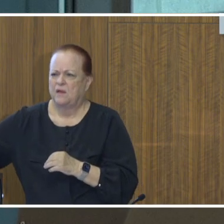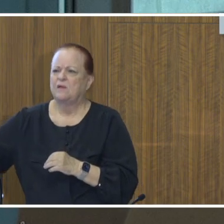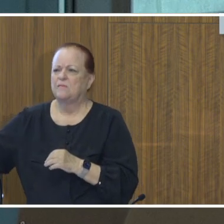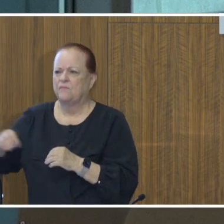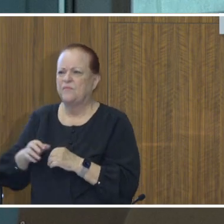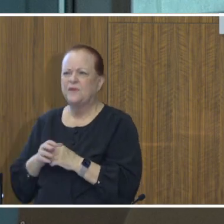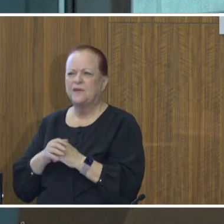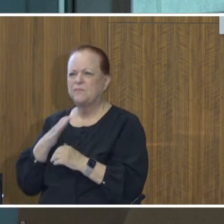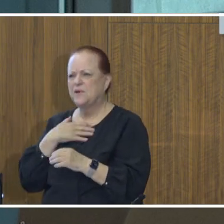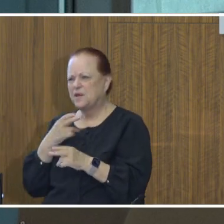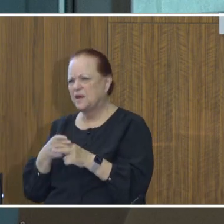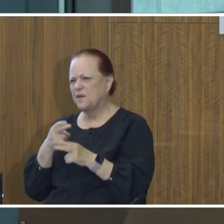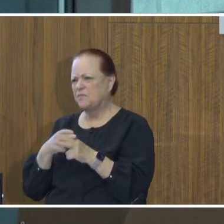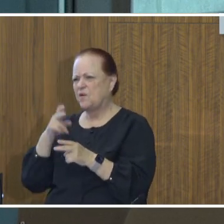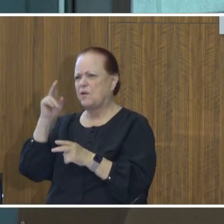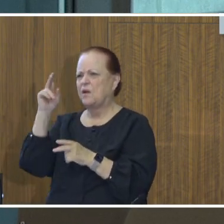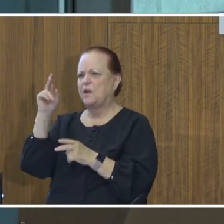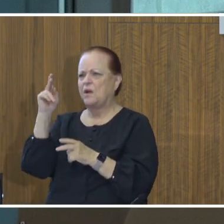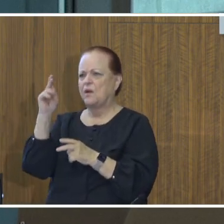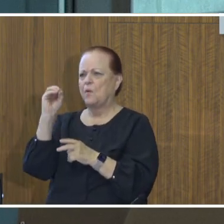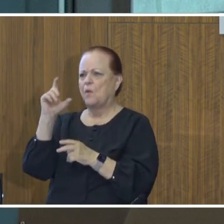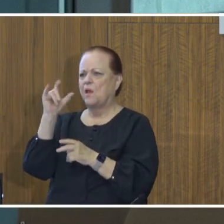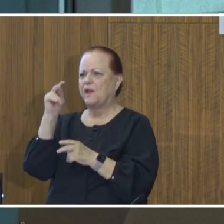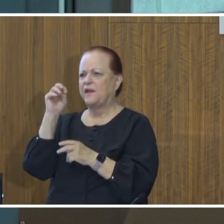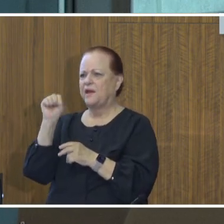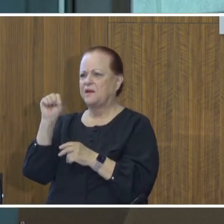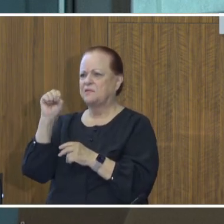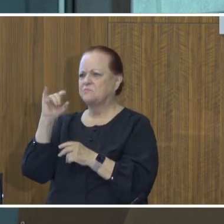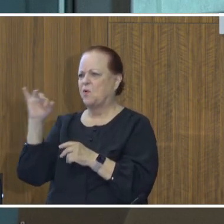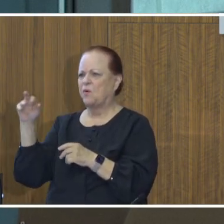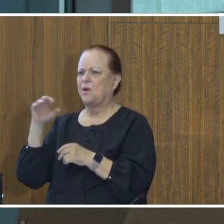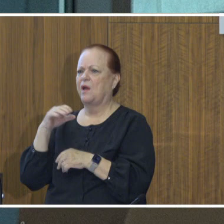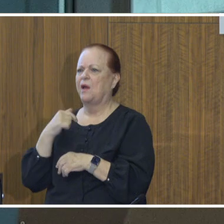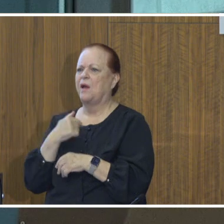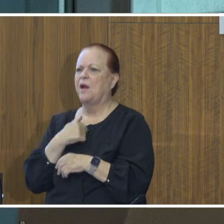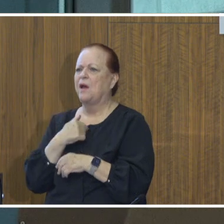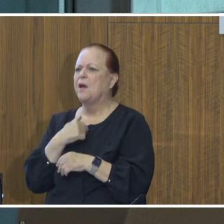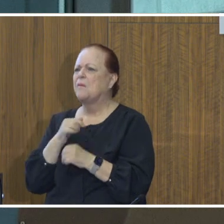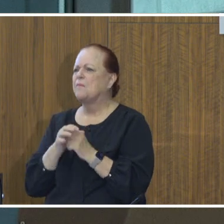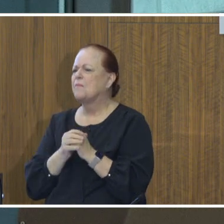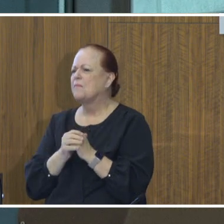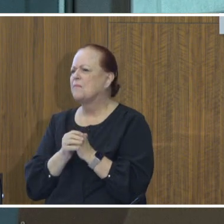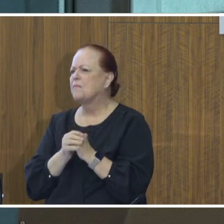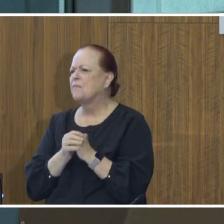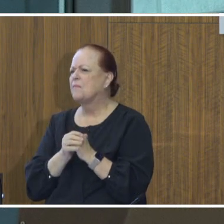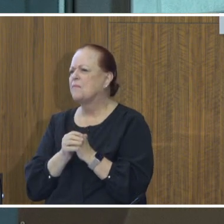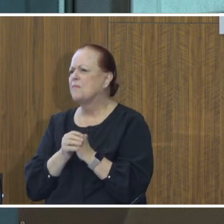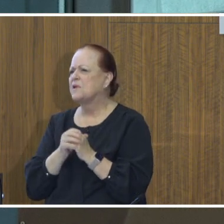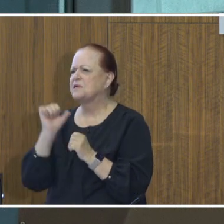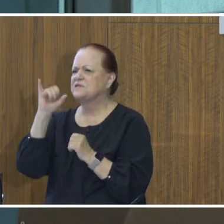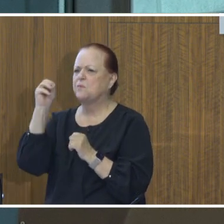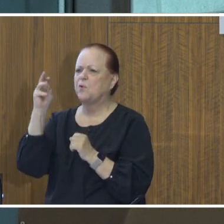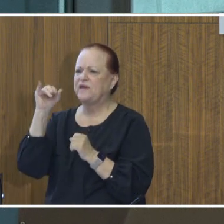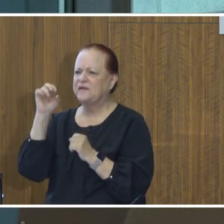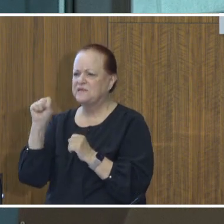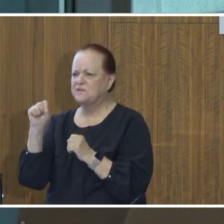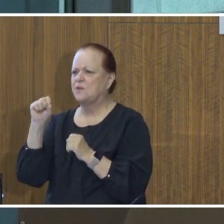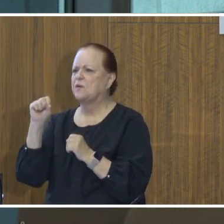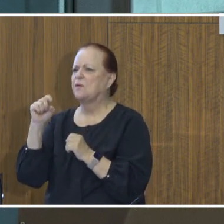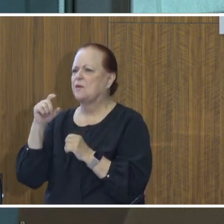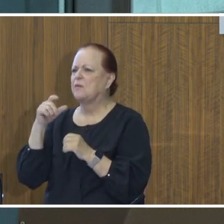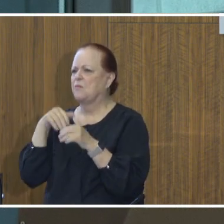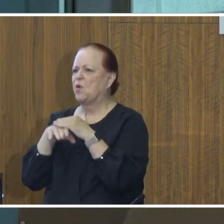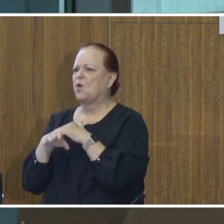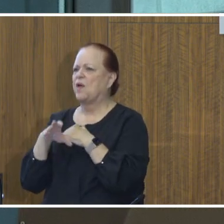Yahweh. My name is Kalani Silk. I am a Marshallese and Kiribati origin and have been a resident of Orange County